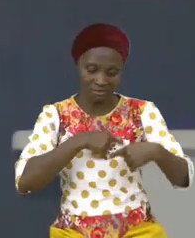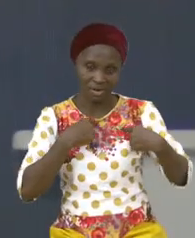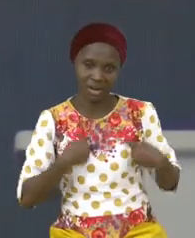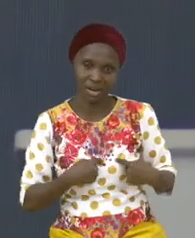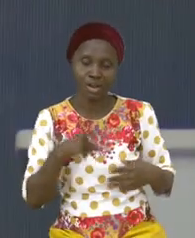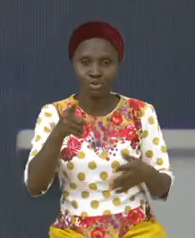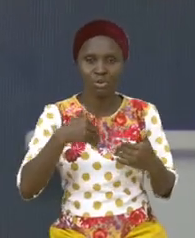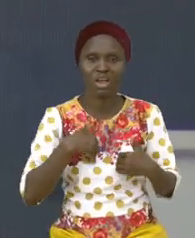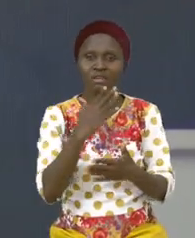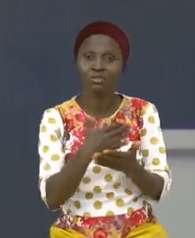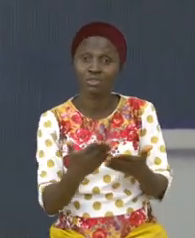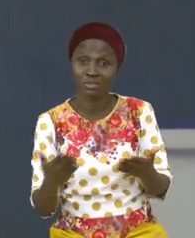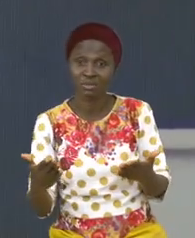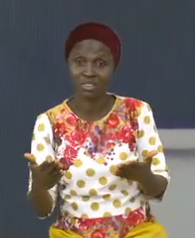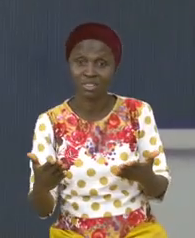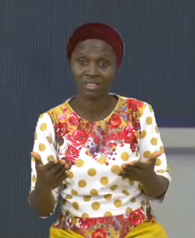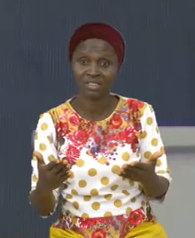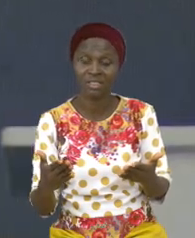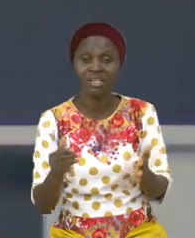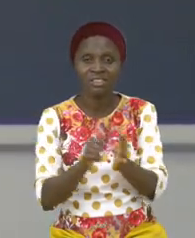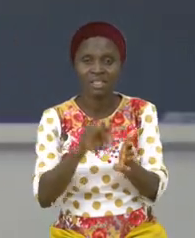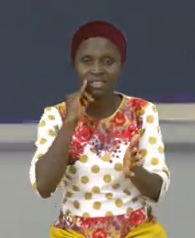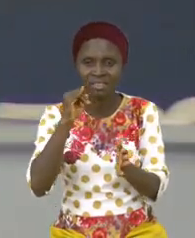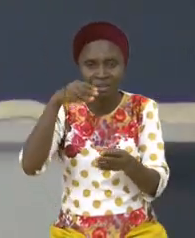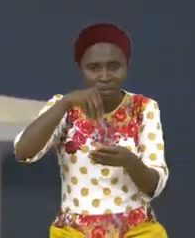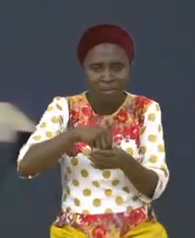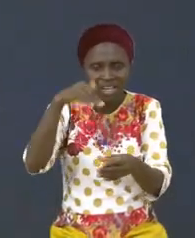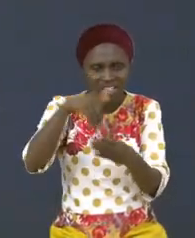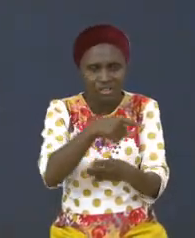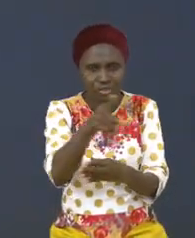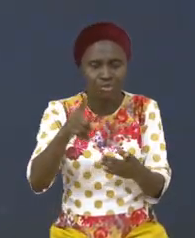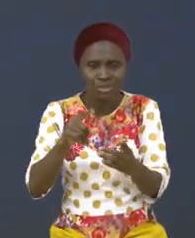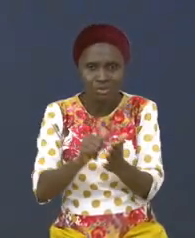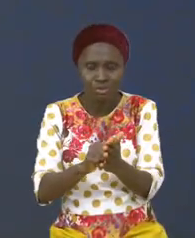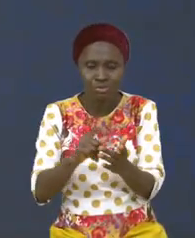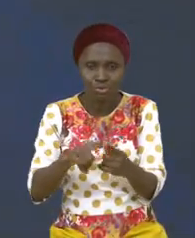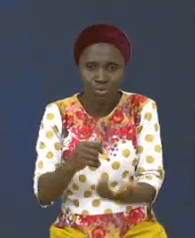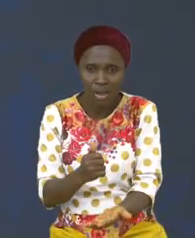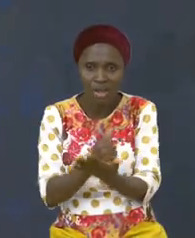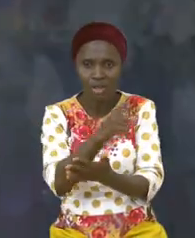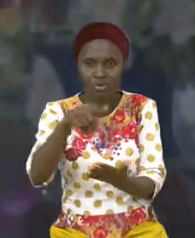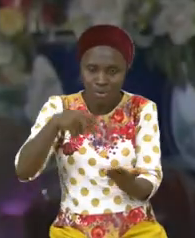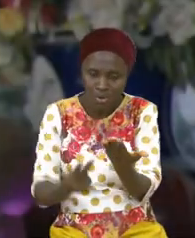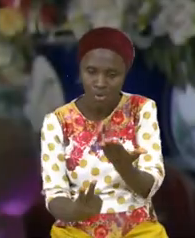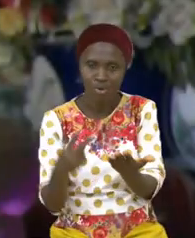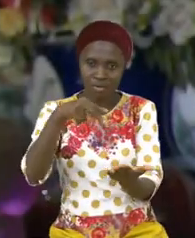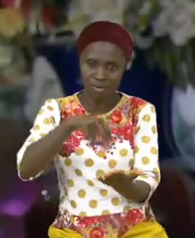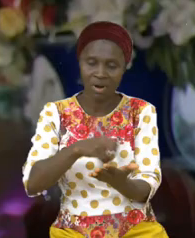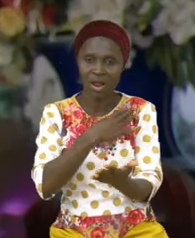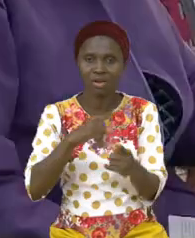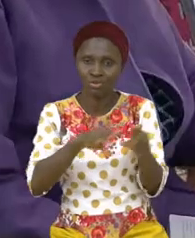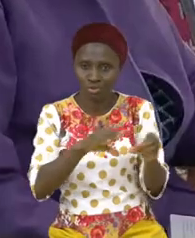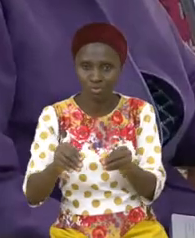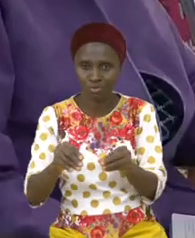have something planted in you to make you rise and to make you move. You will act